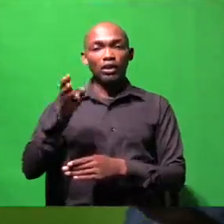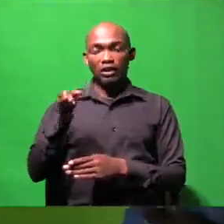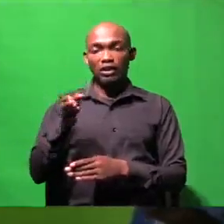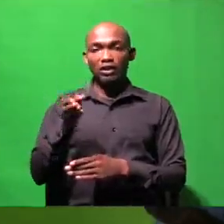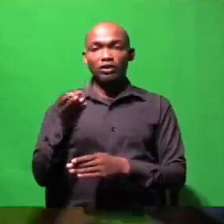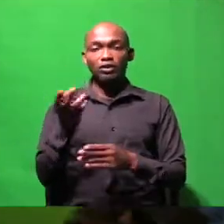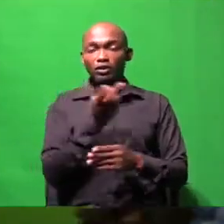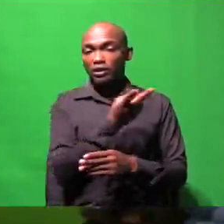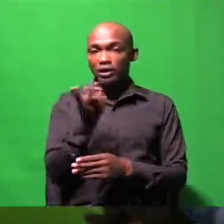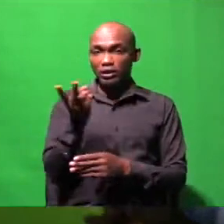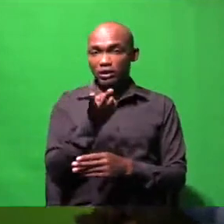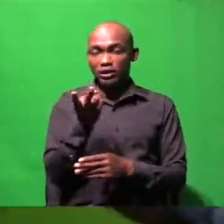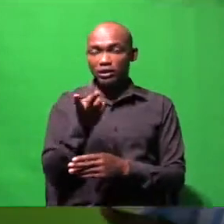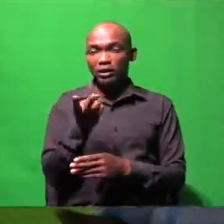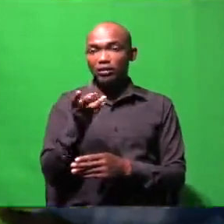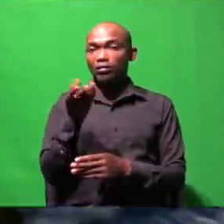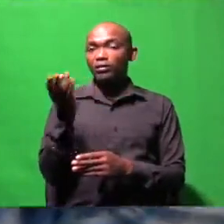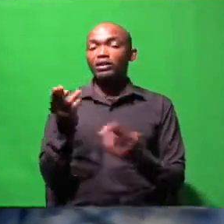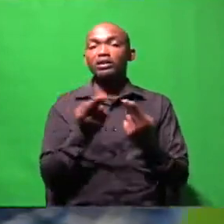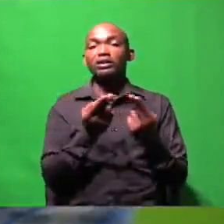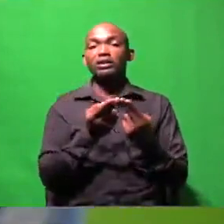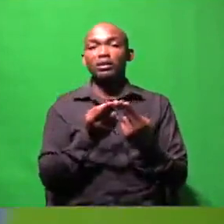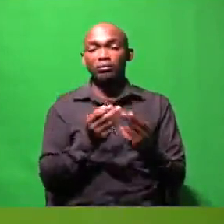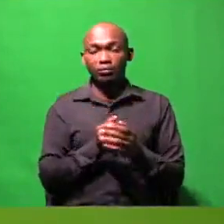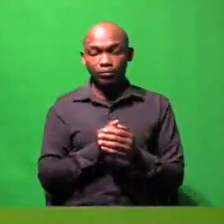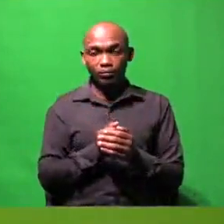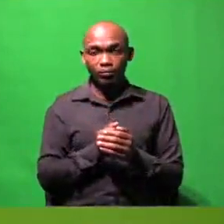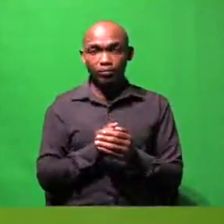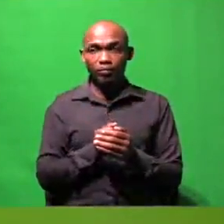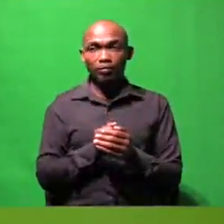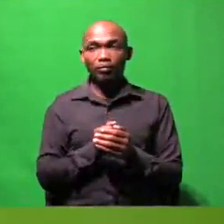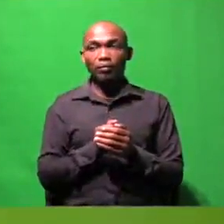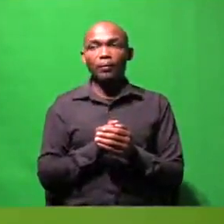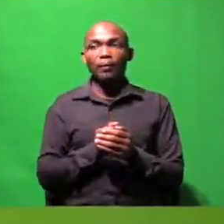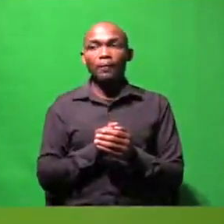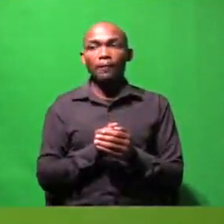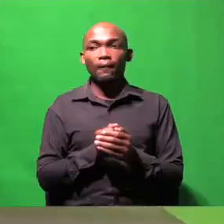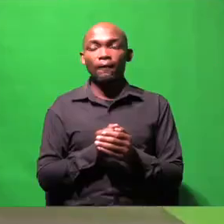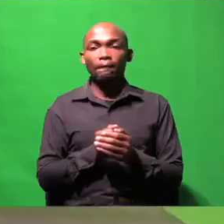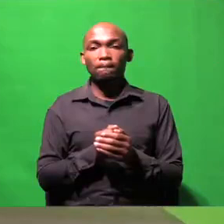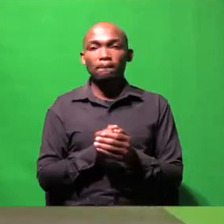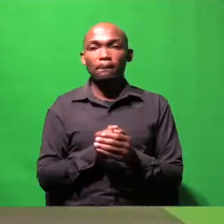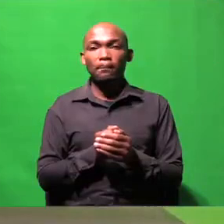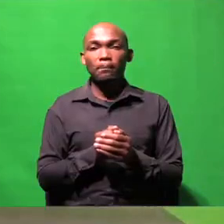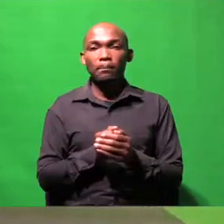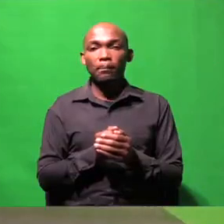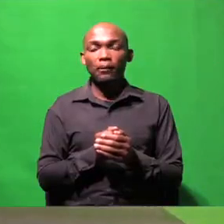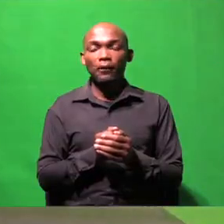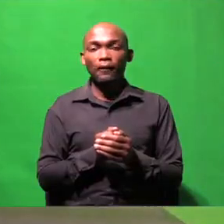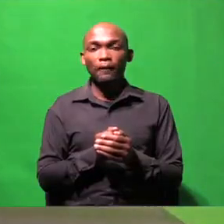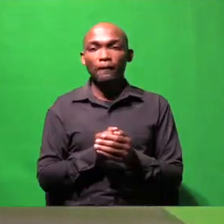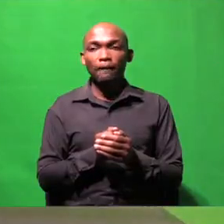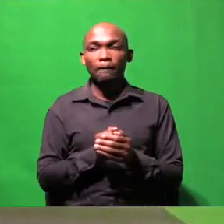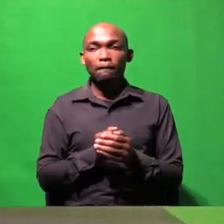the modification of the second postulate. So let's go on